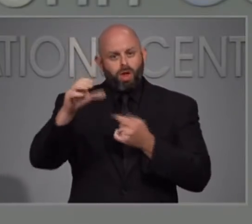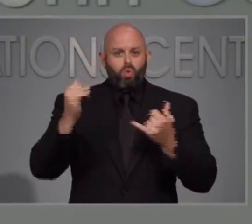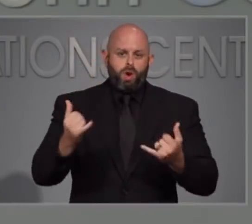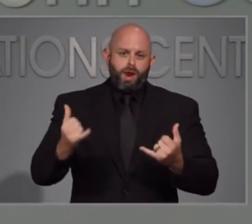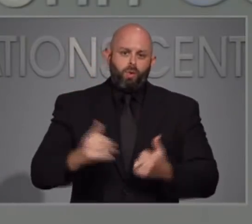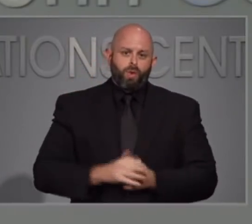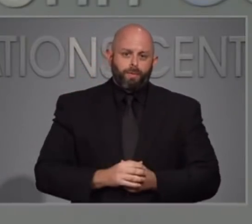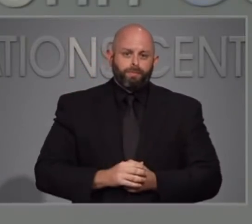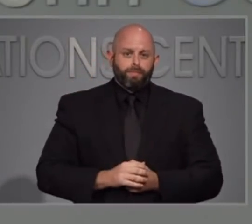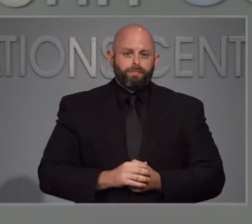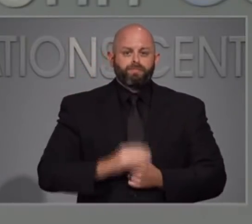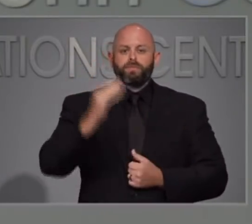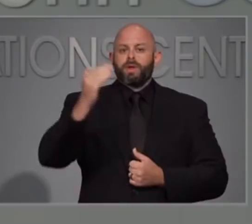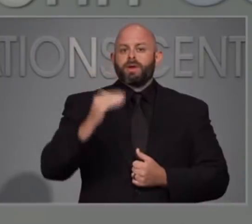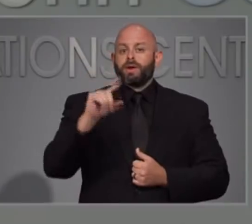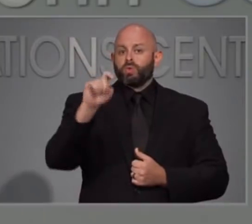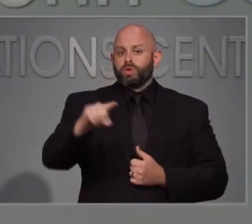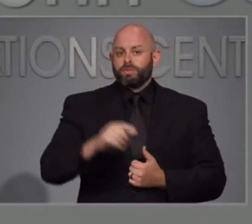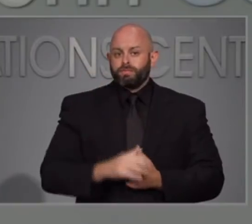Next question.